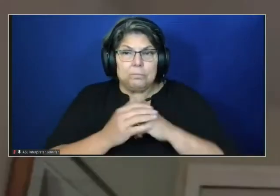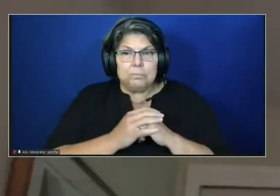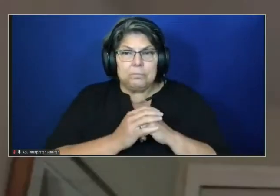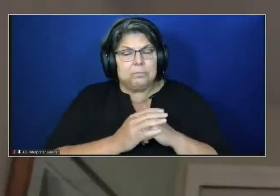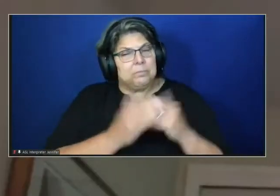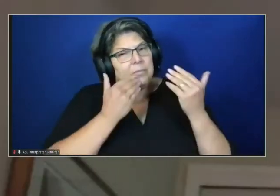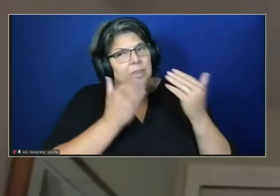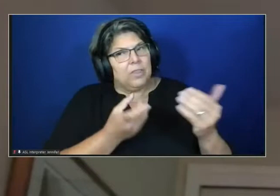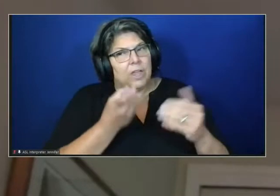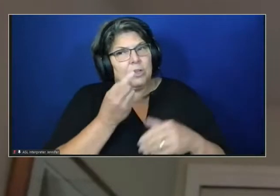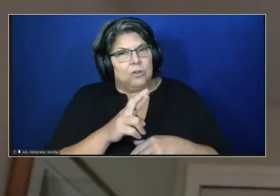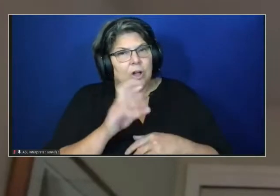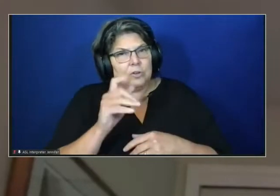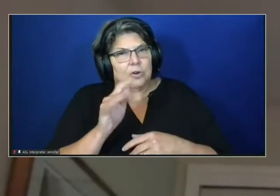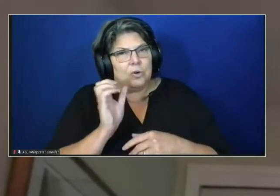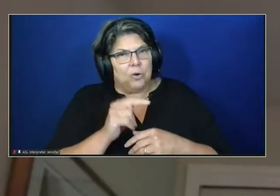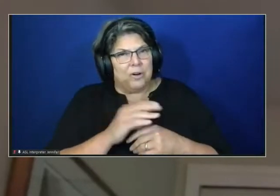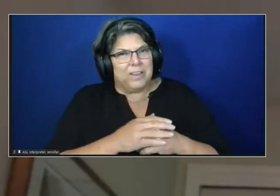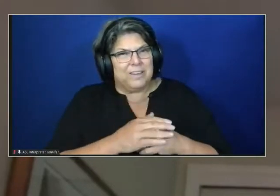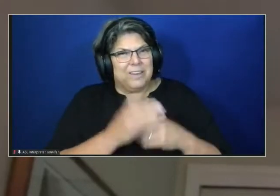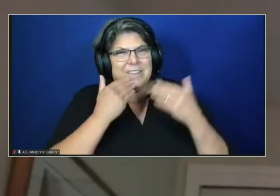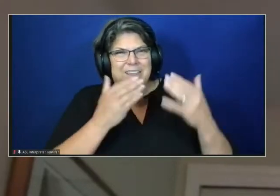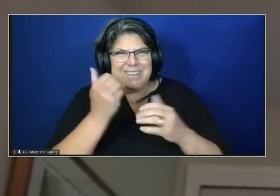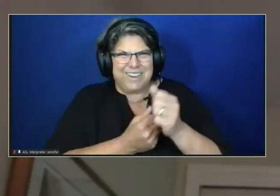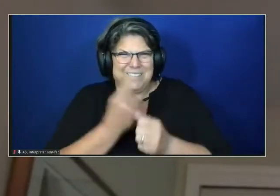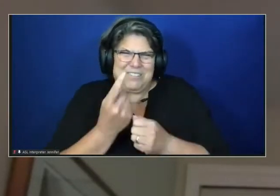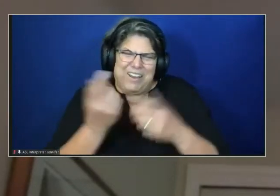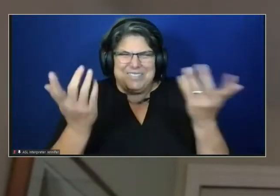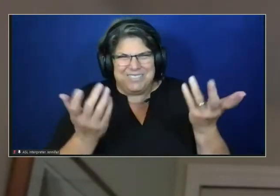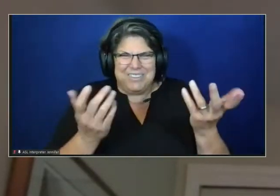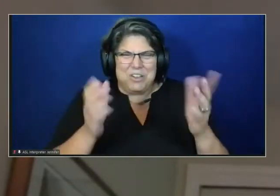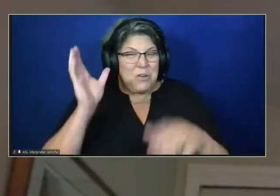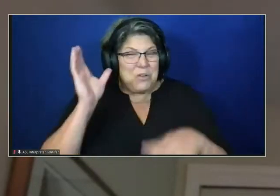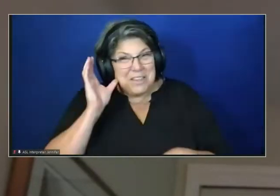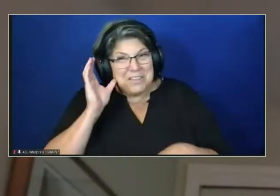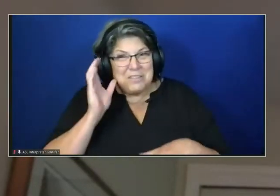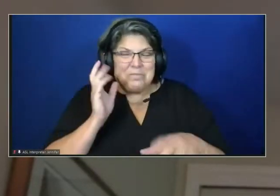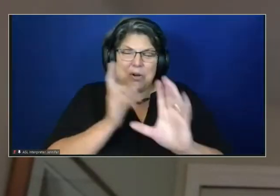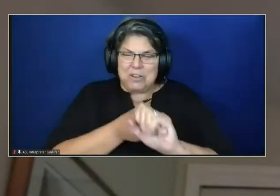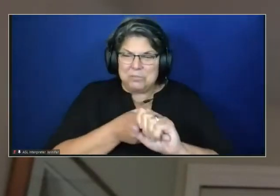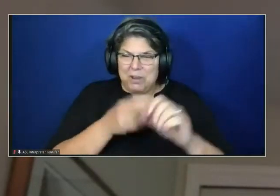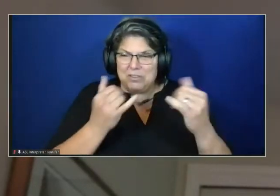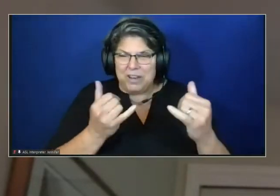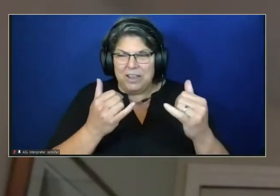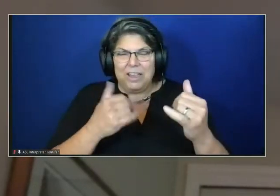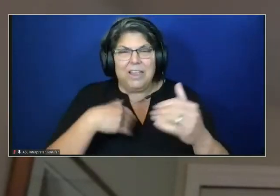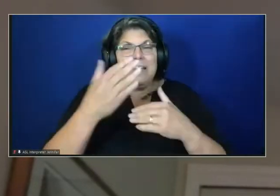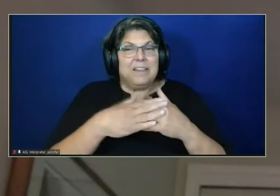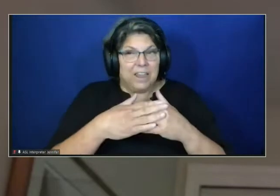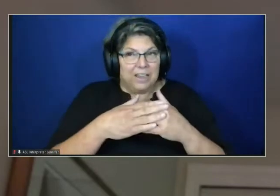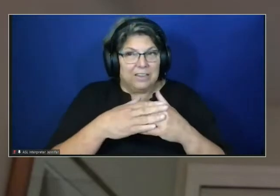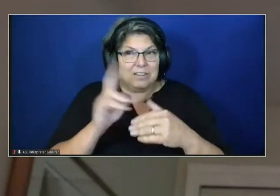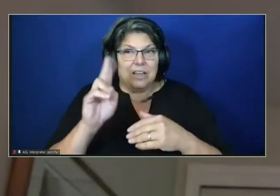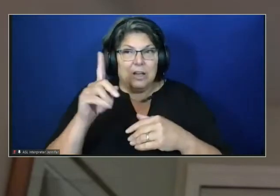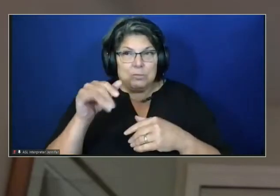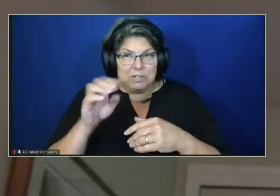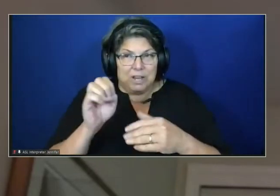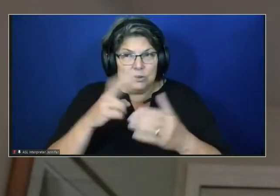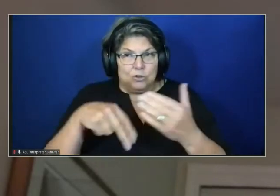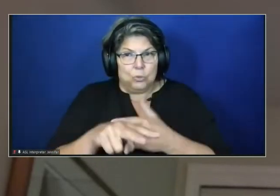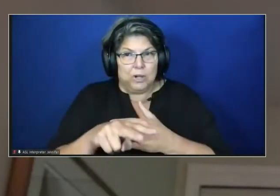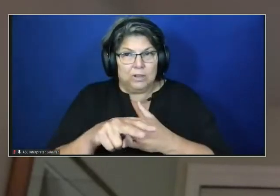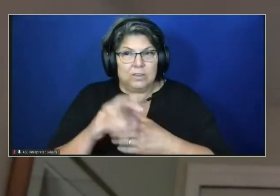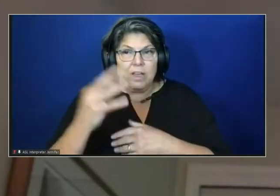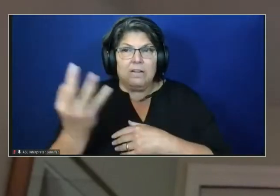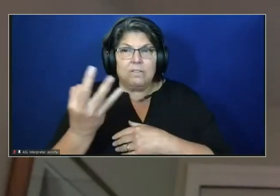Thank you, Dr. Coren, and thank you to everybody who listened and participated today. We'll have the next update in 2 weeks, so that's Friday,